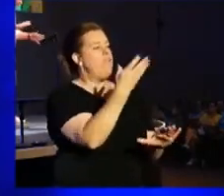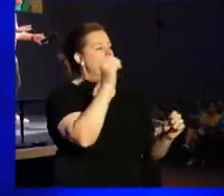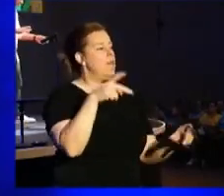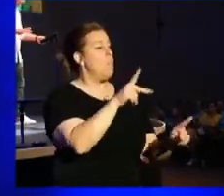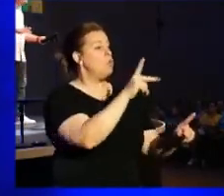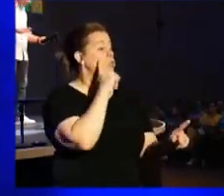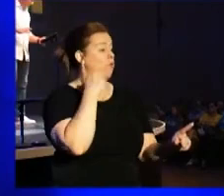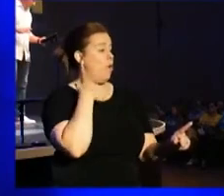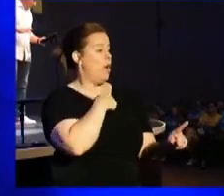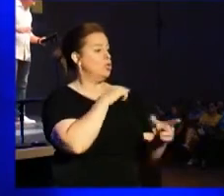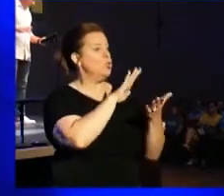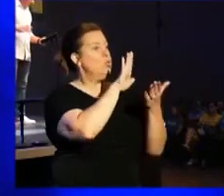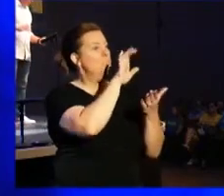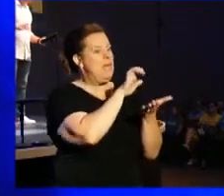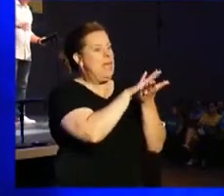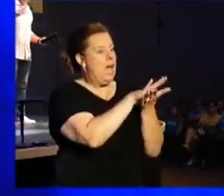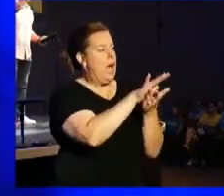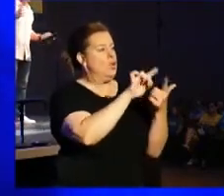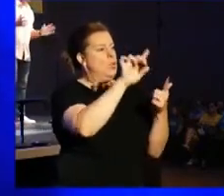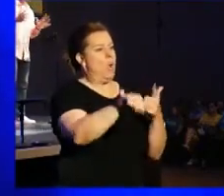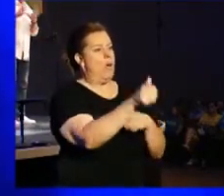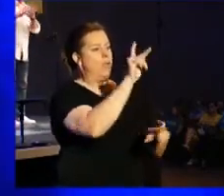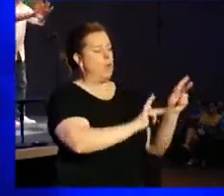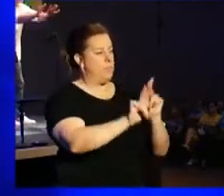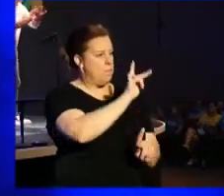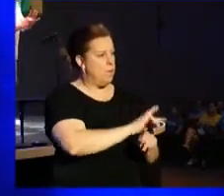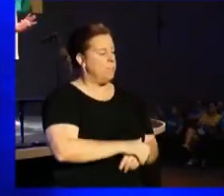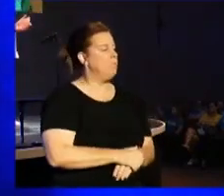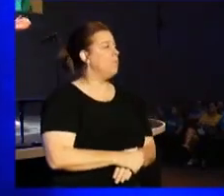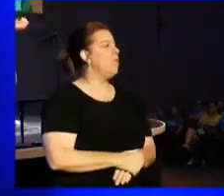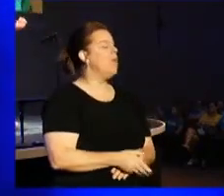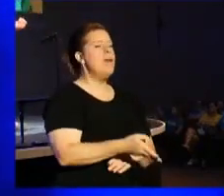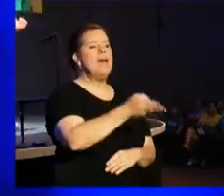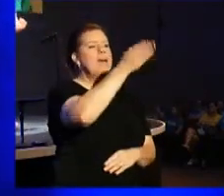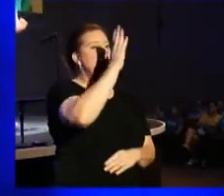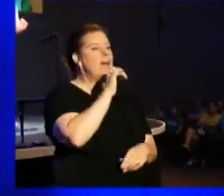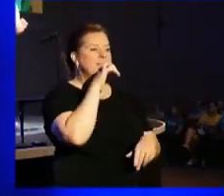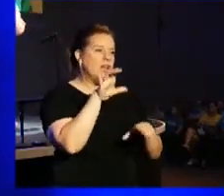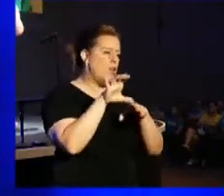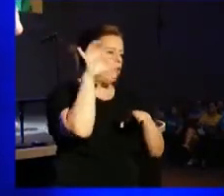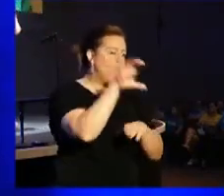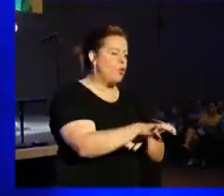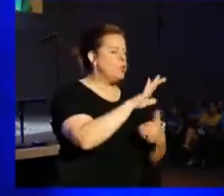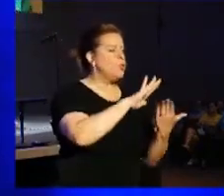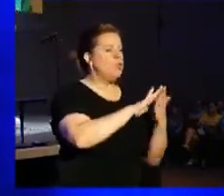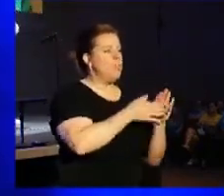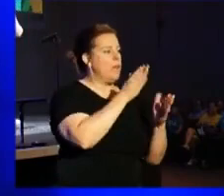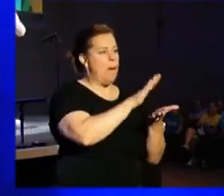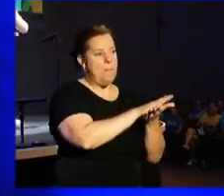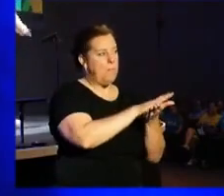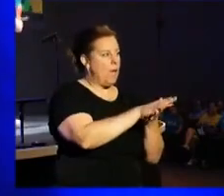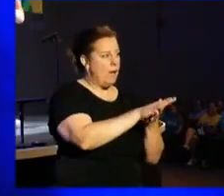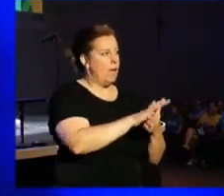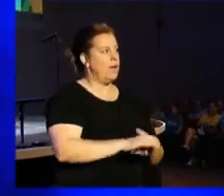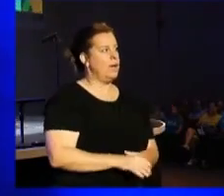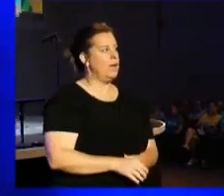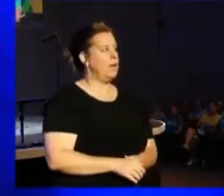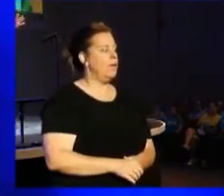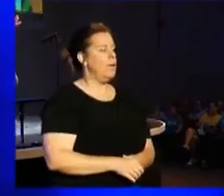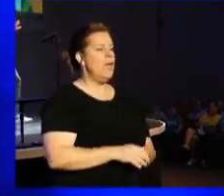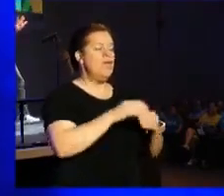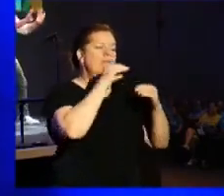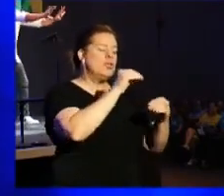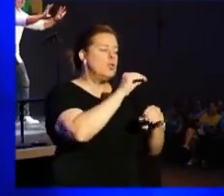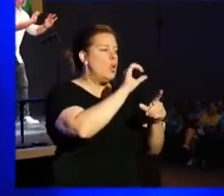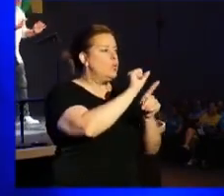to other people. God's never going to make you be kind. There's never going to be a situation where you're just pre-wired